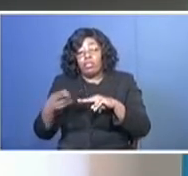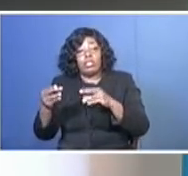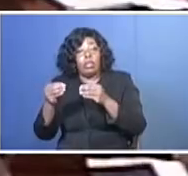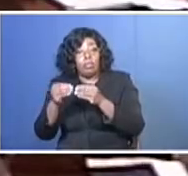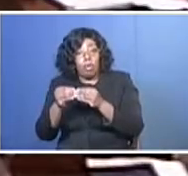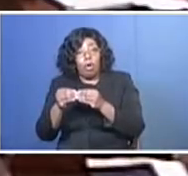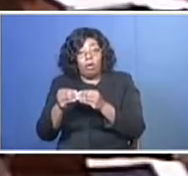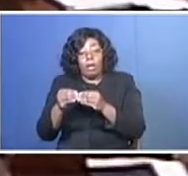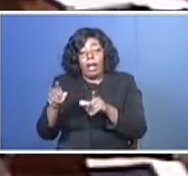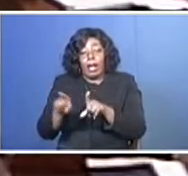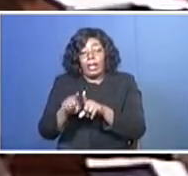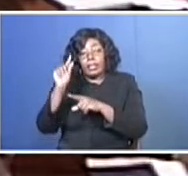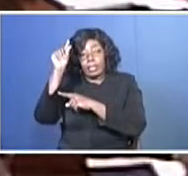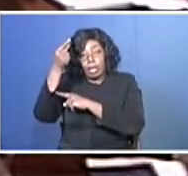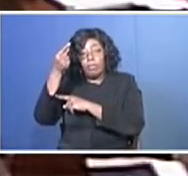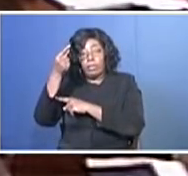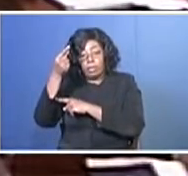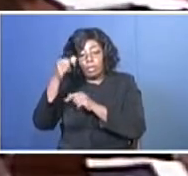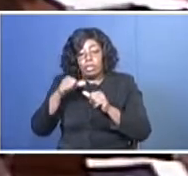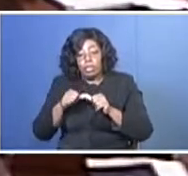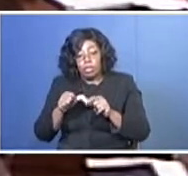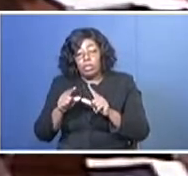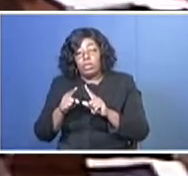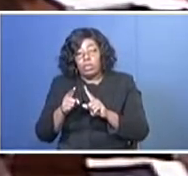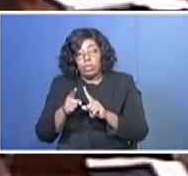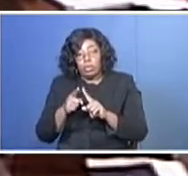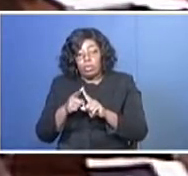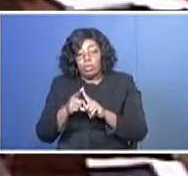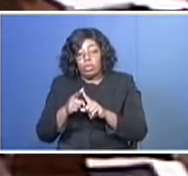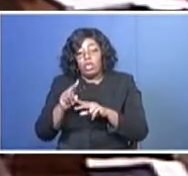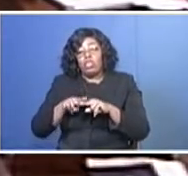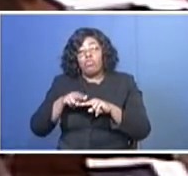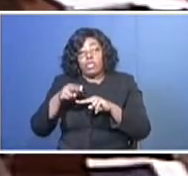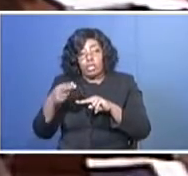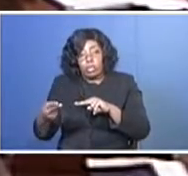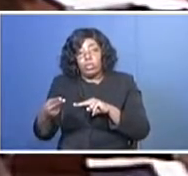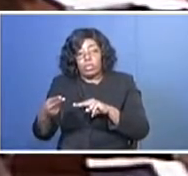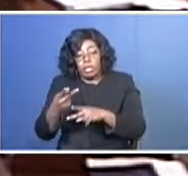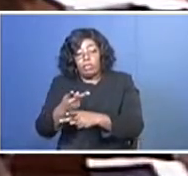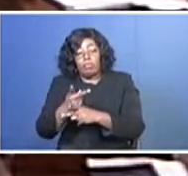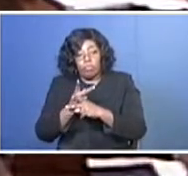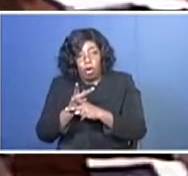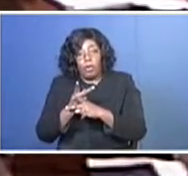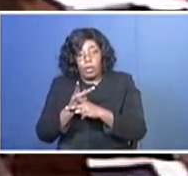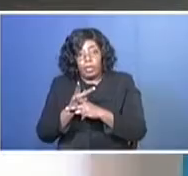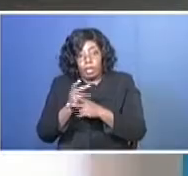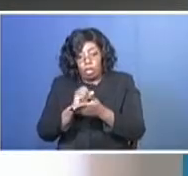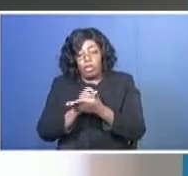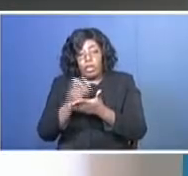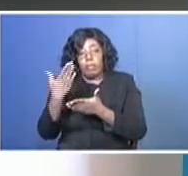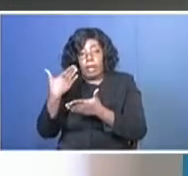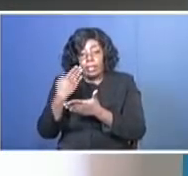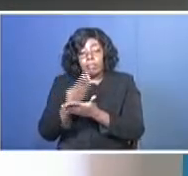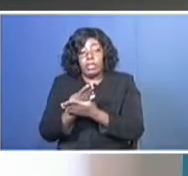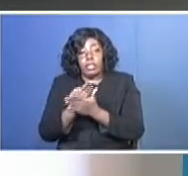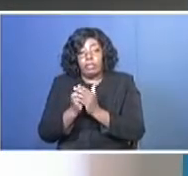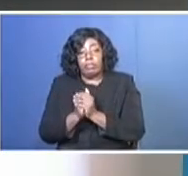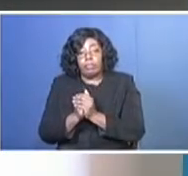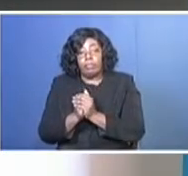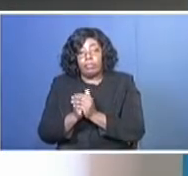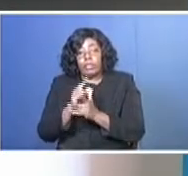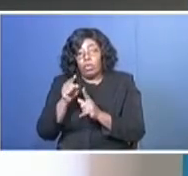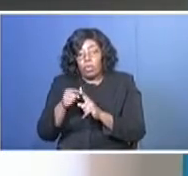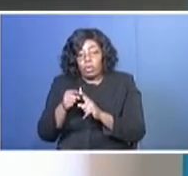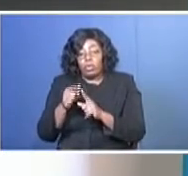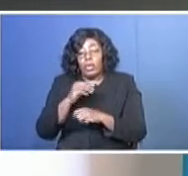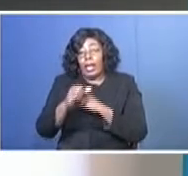government tightens its belt and continues to execute its borrowing plan agreed during the last budget. What will happen is when we get to the